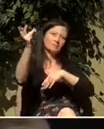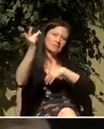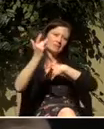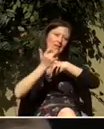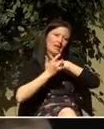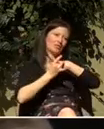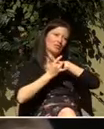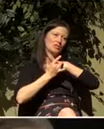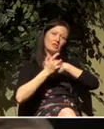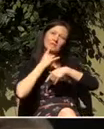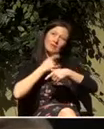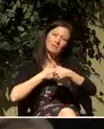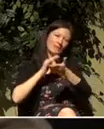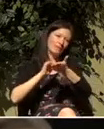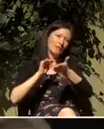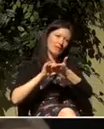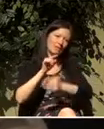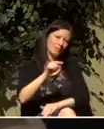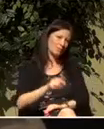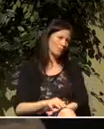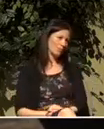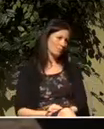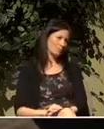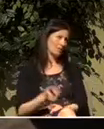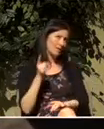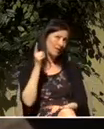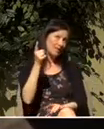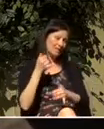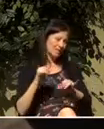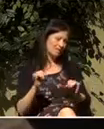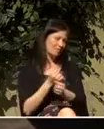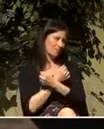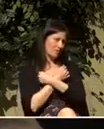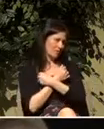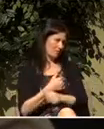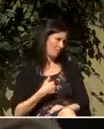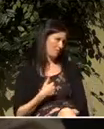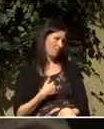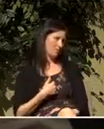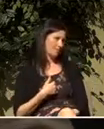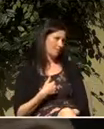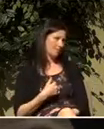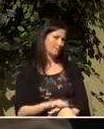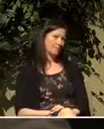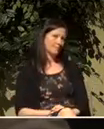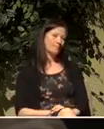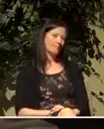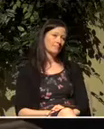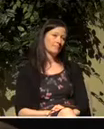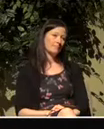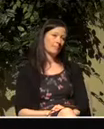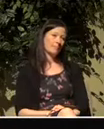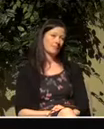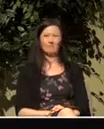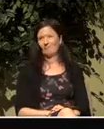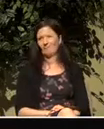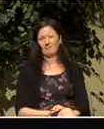me and that he still loved me. Well, that couldn't